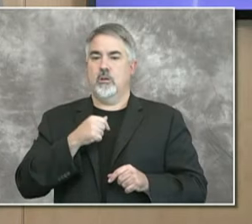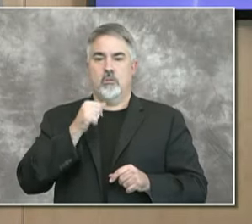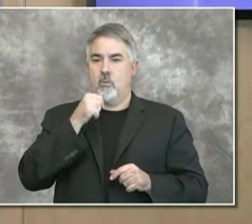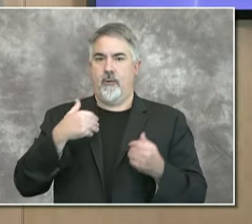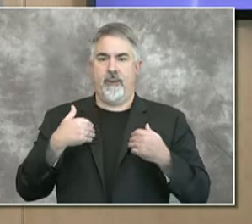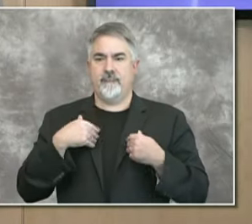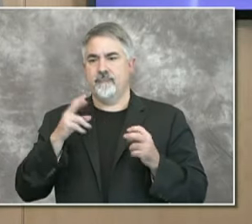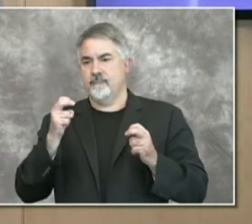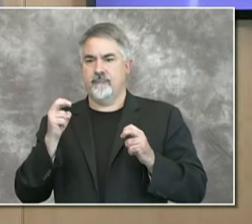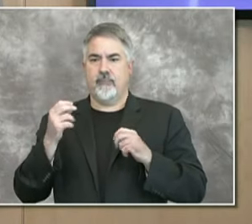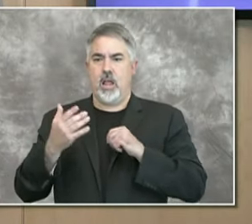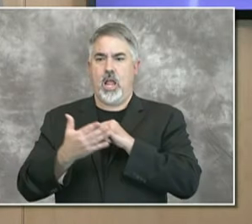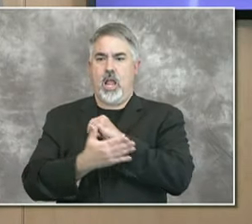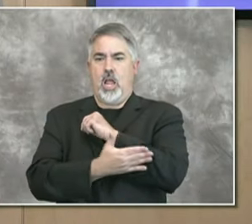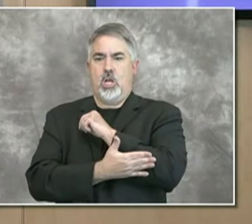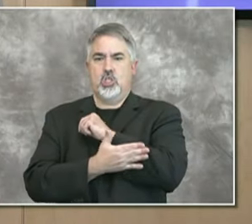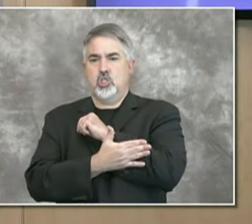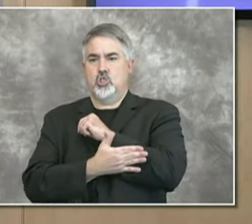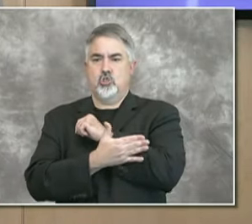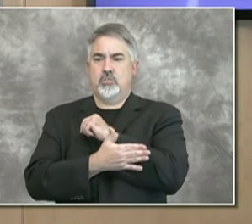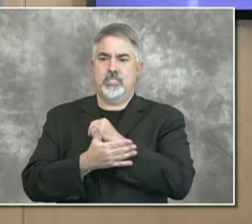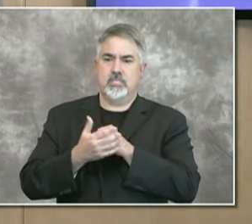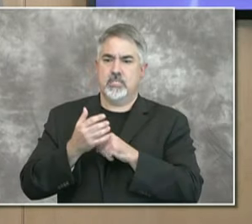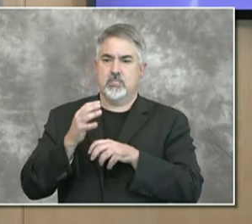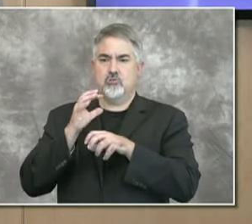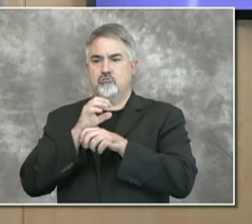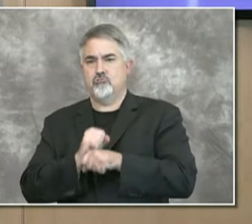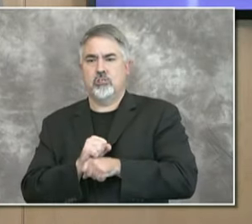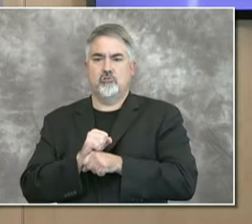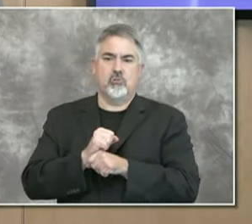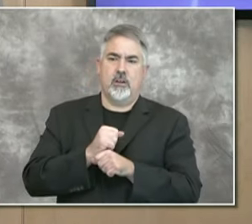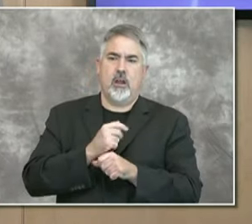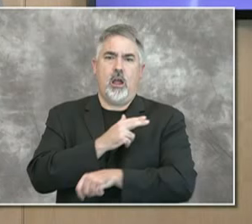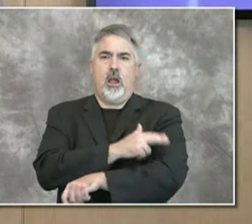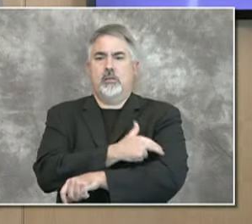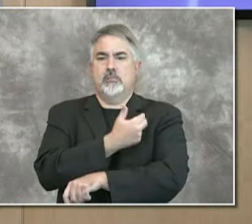quote-unquote, tertiary traditional hospital or,